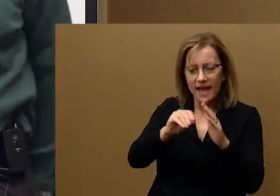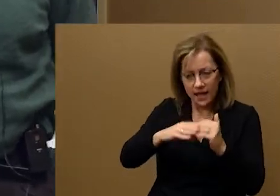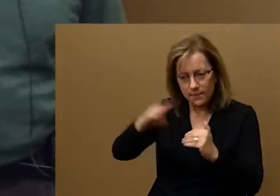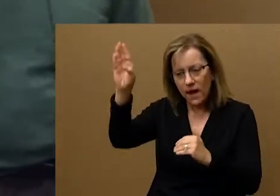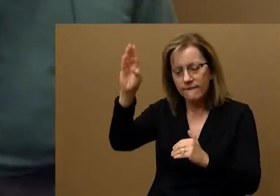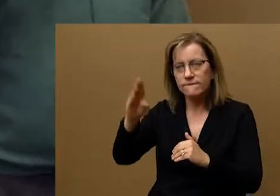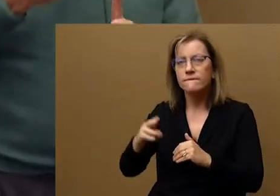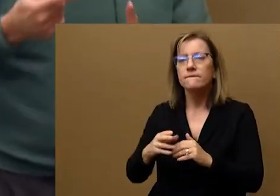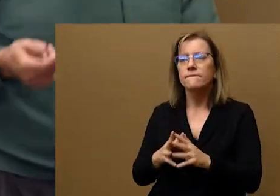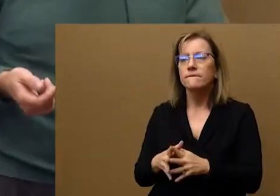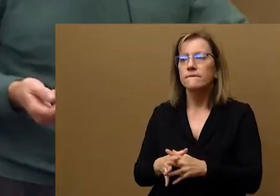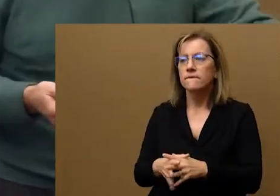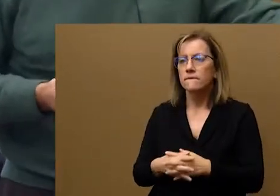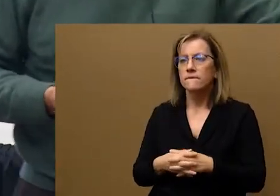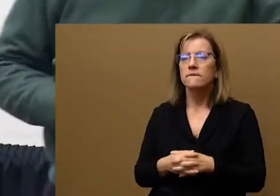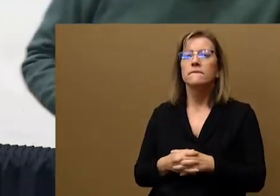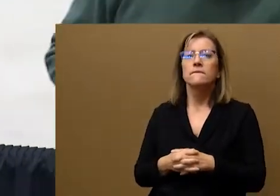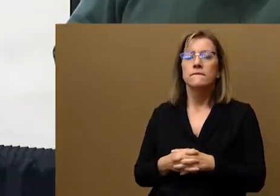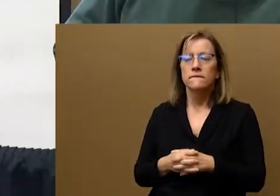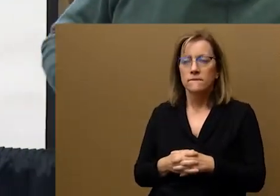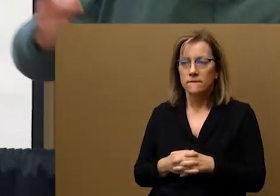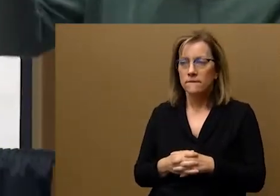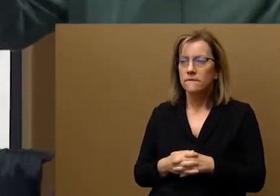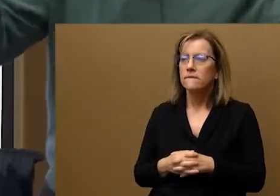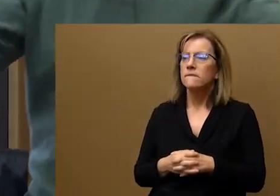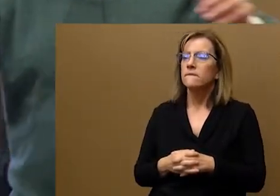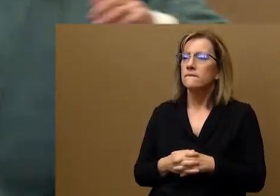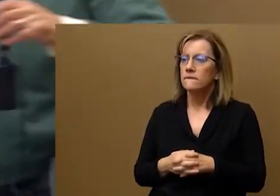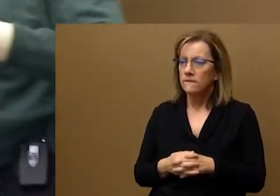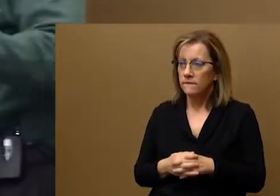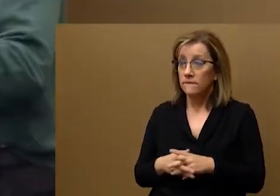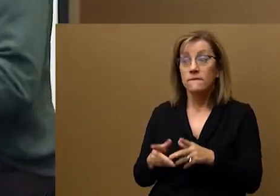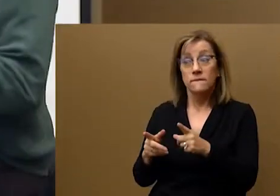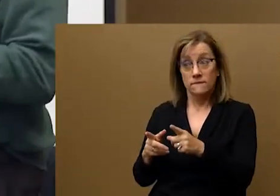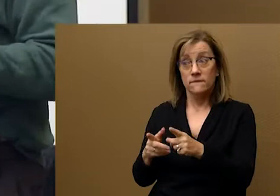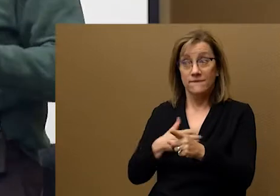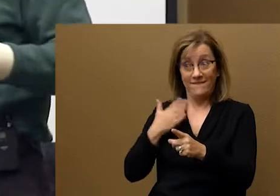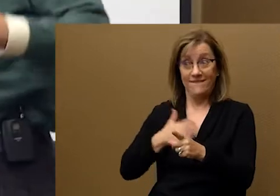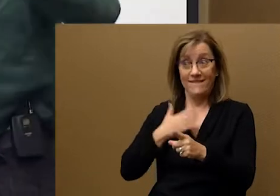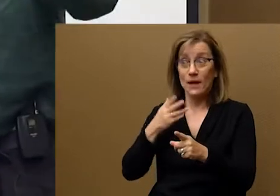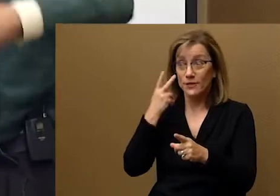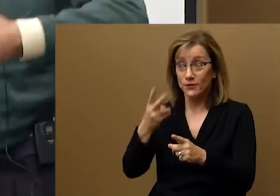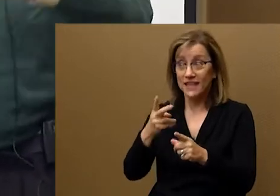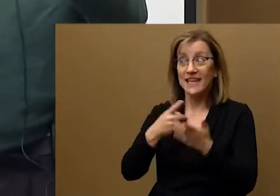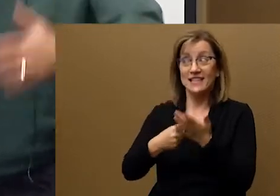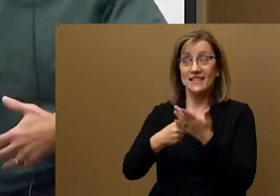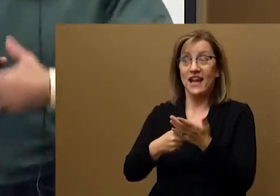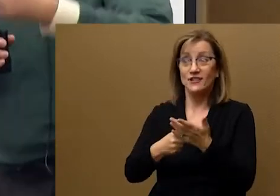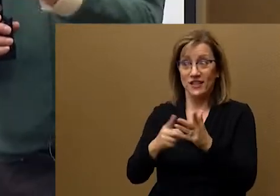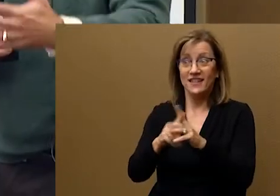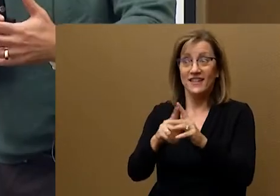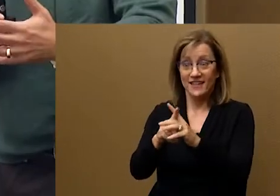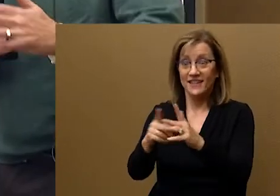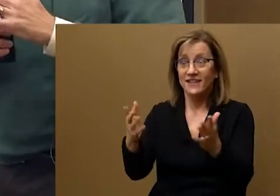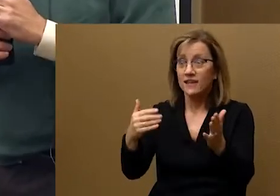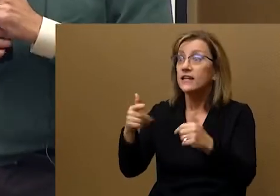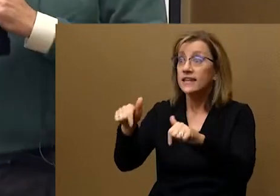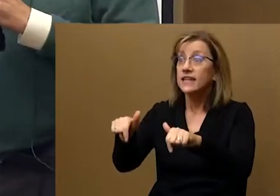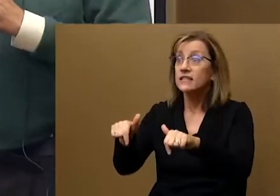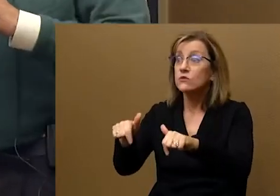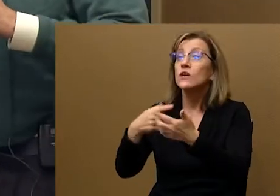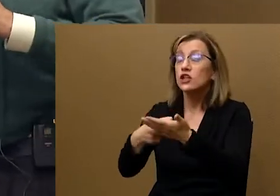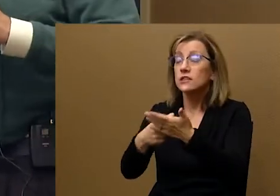so good point. Let's take one more. You can see already, I'm glad to see a discussion